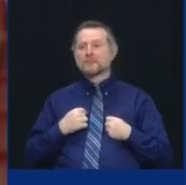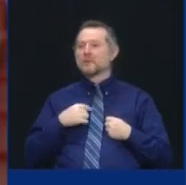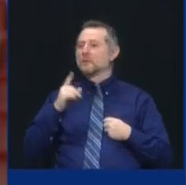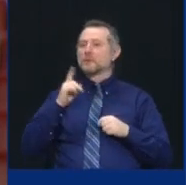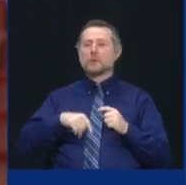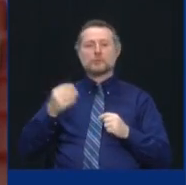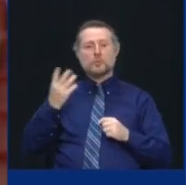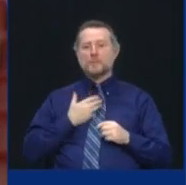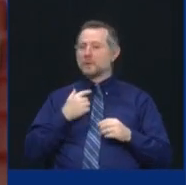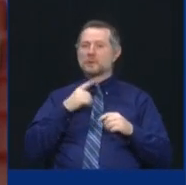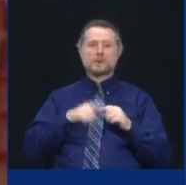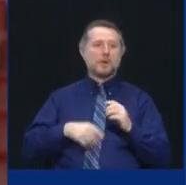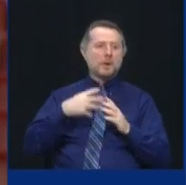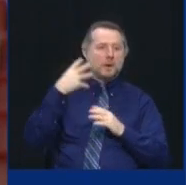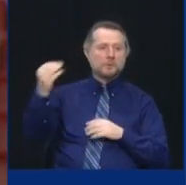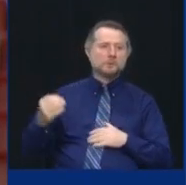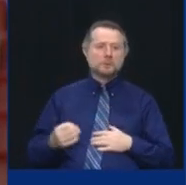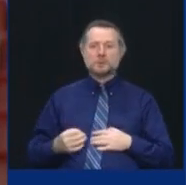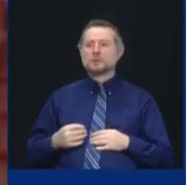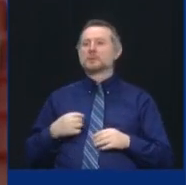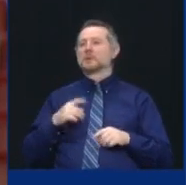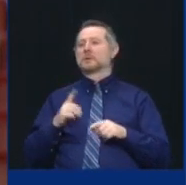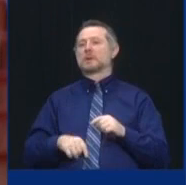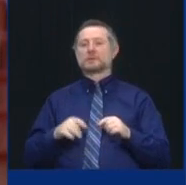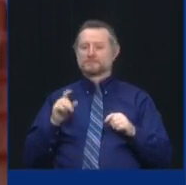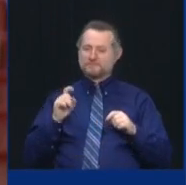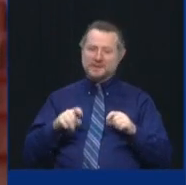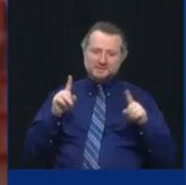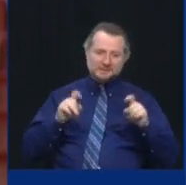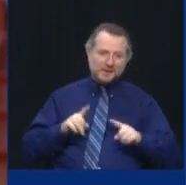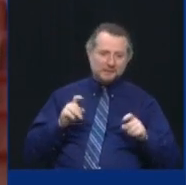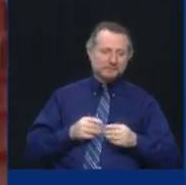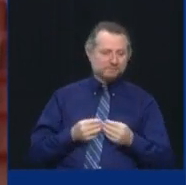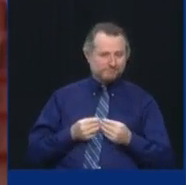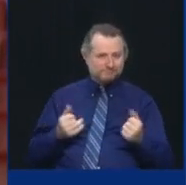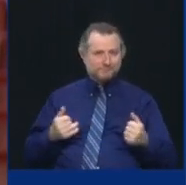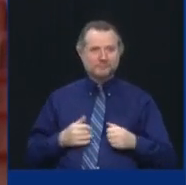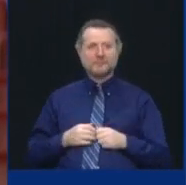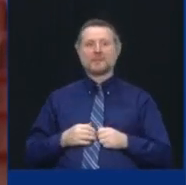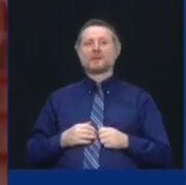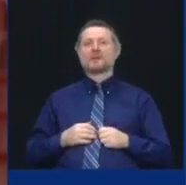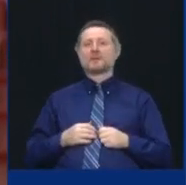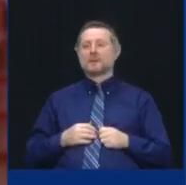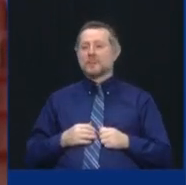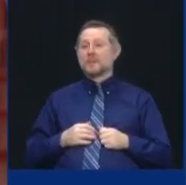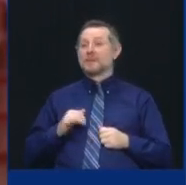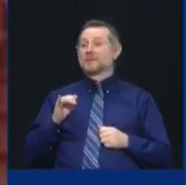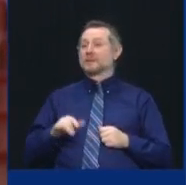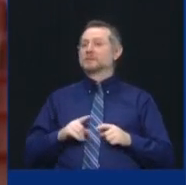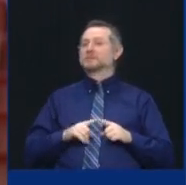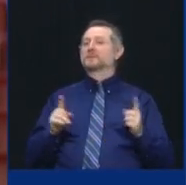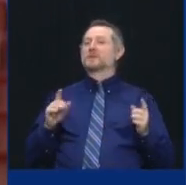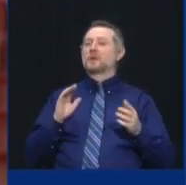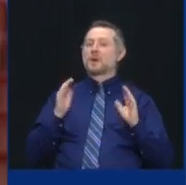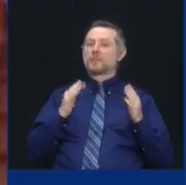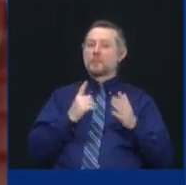out until you test negative, right? Which is very different than the guidance to give you